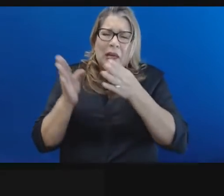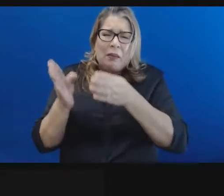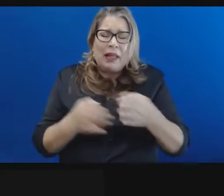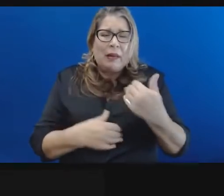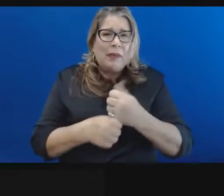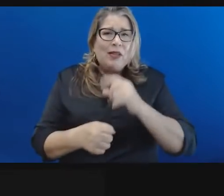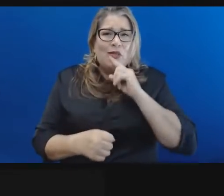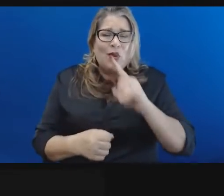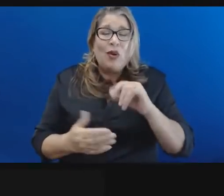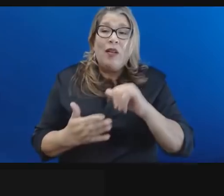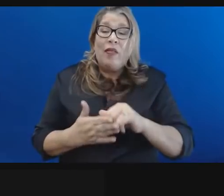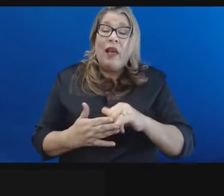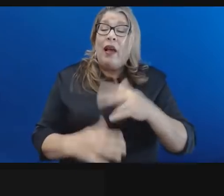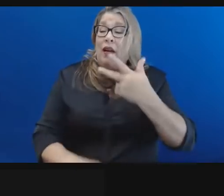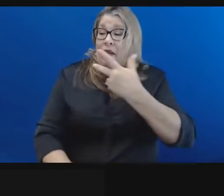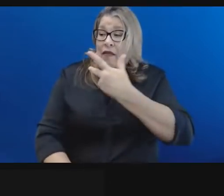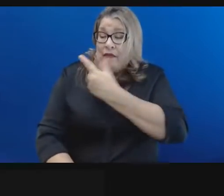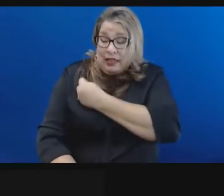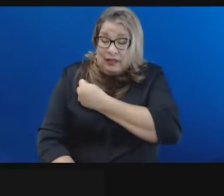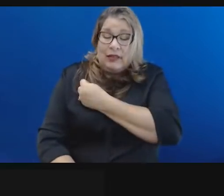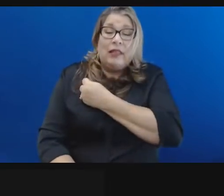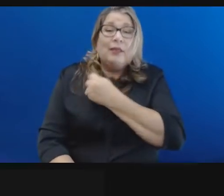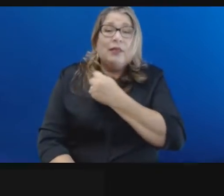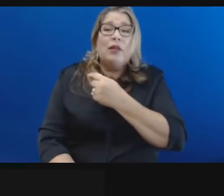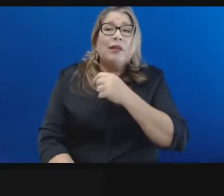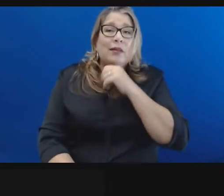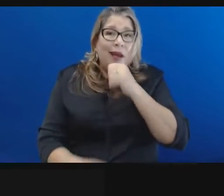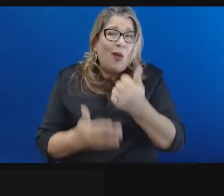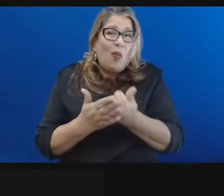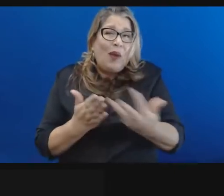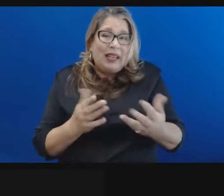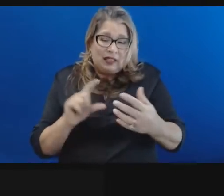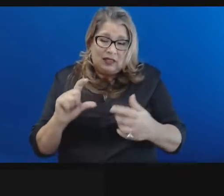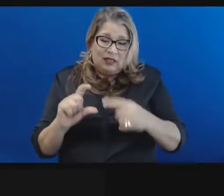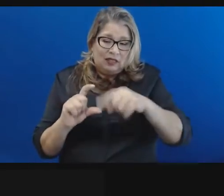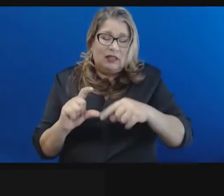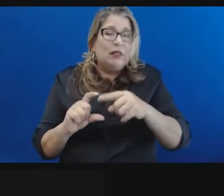who it's given to, if the only other result is to throw it away?